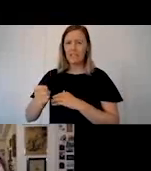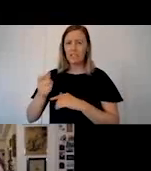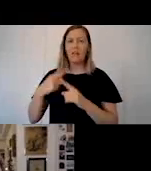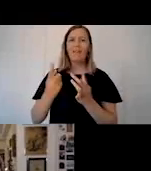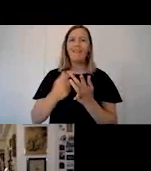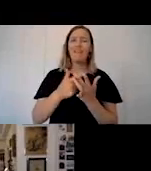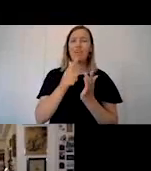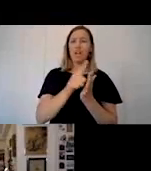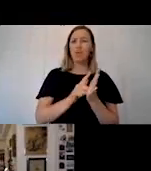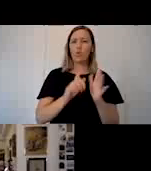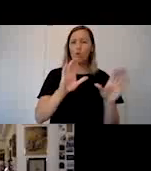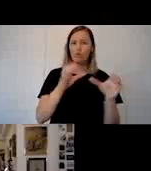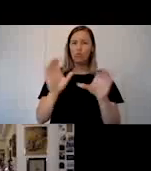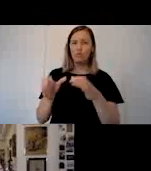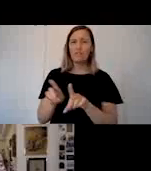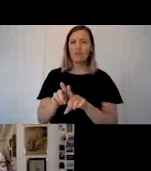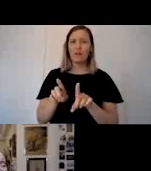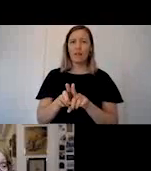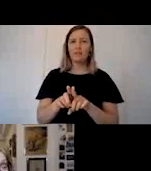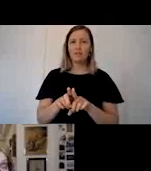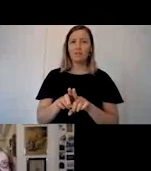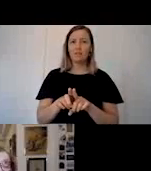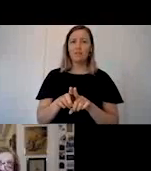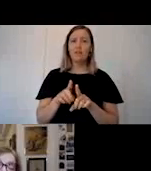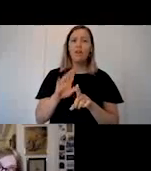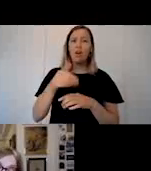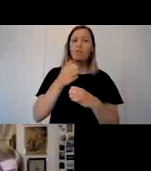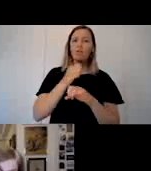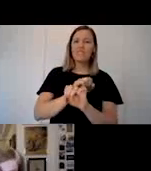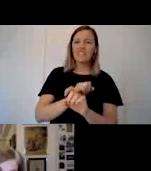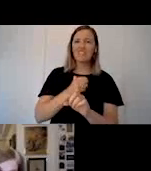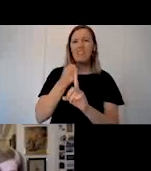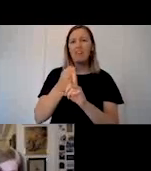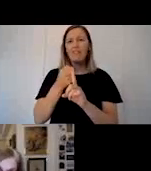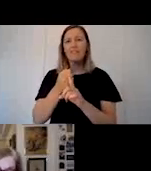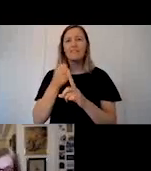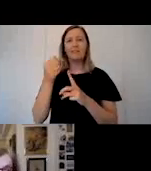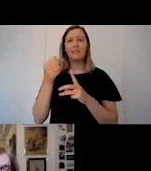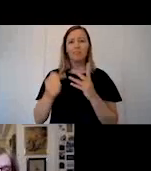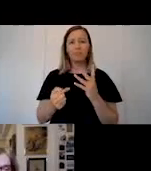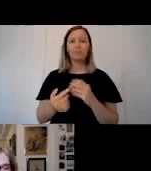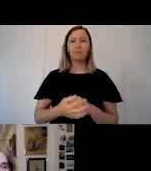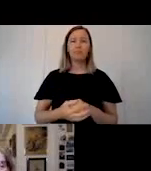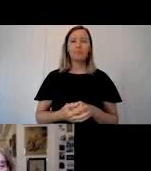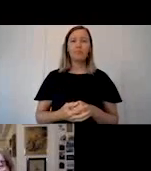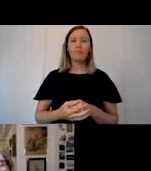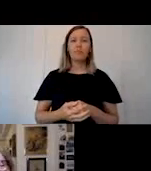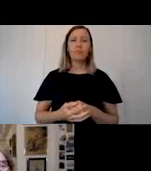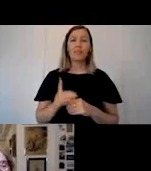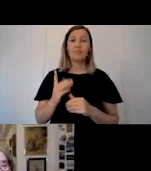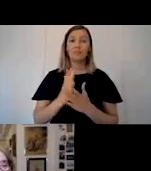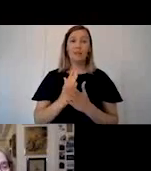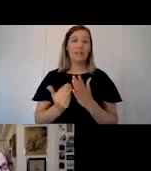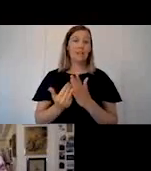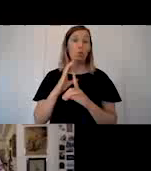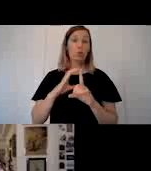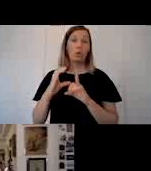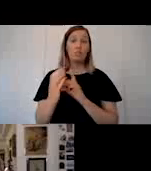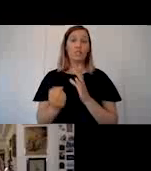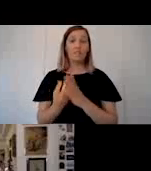groups. Dread the protection advocacies is a whole really new culture that's evolved.